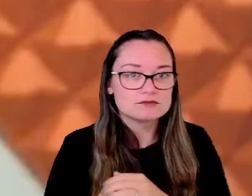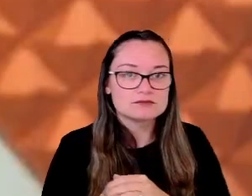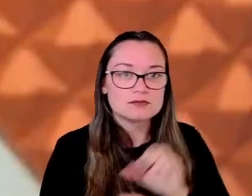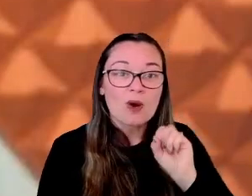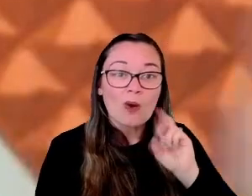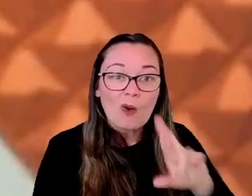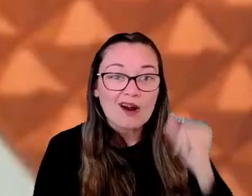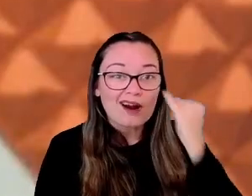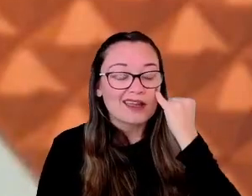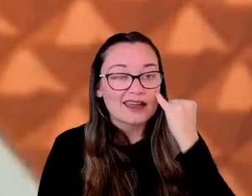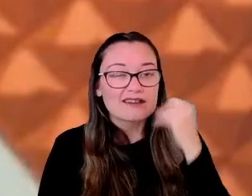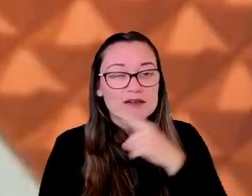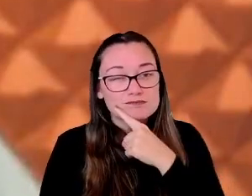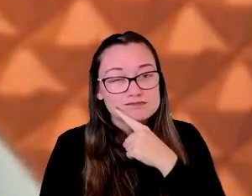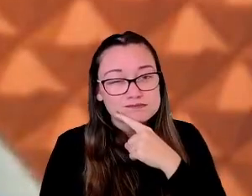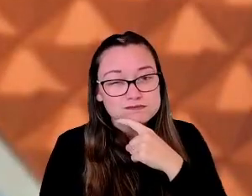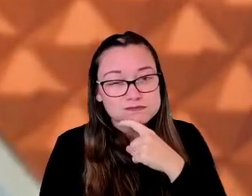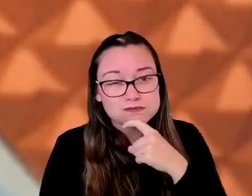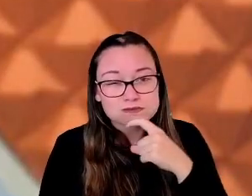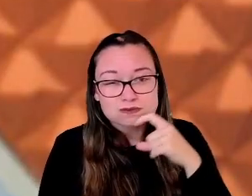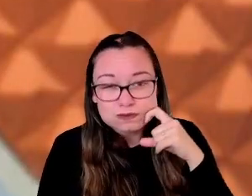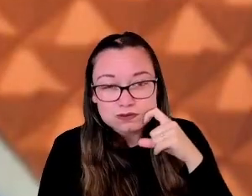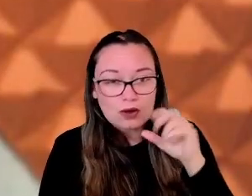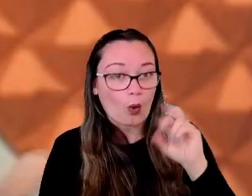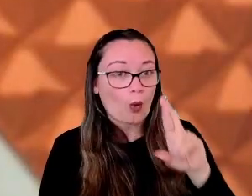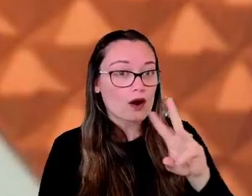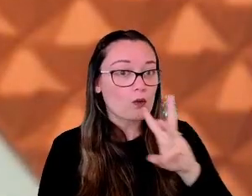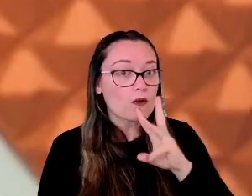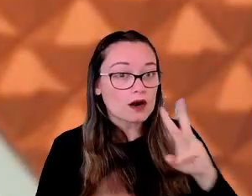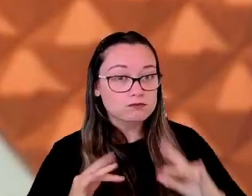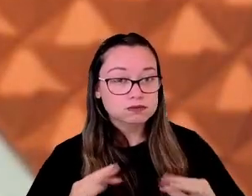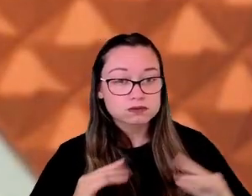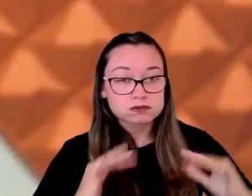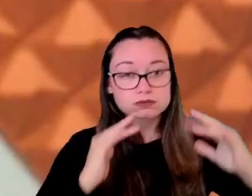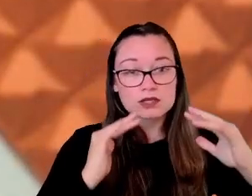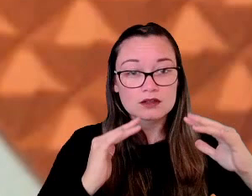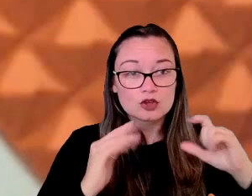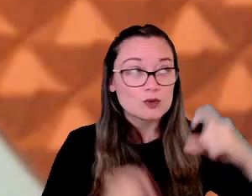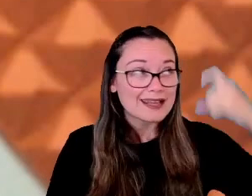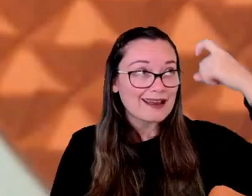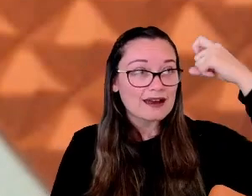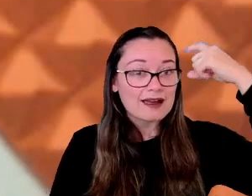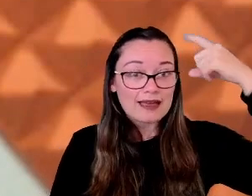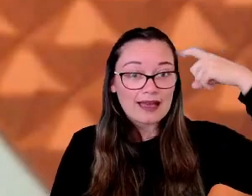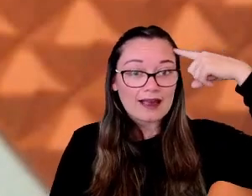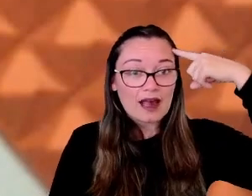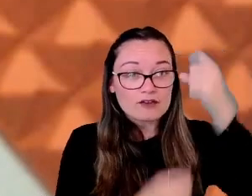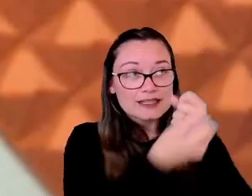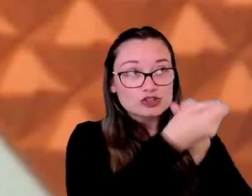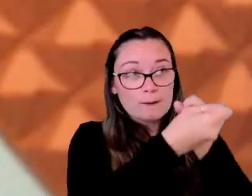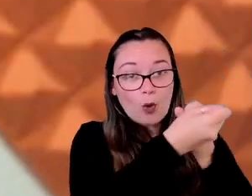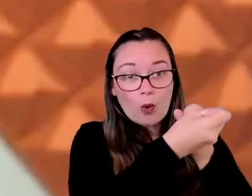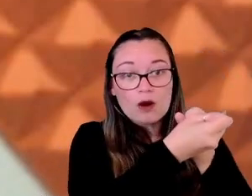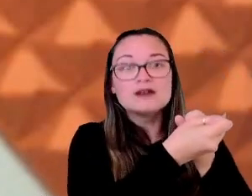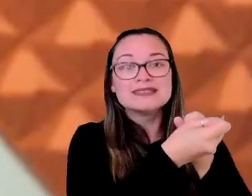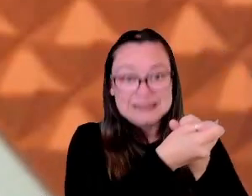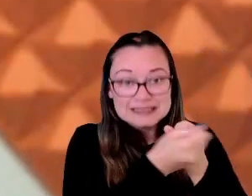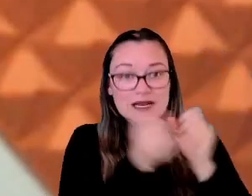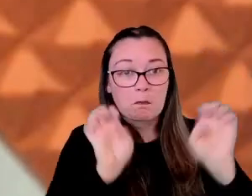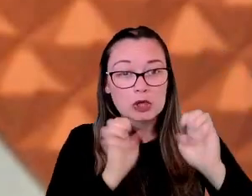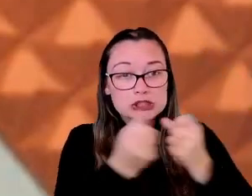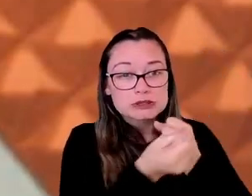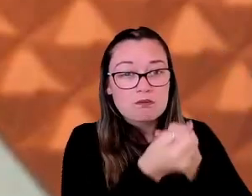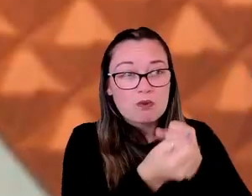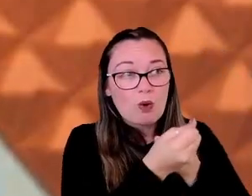a massive drought or a massive flood where you are, and you need government support. You need emergency support. So you would have to be